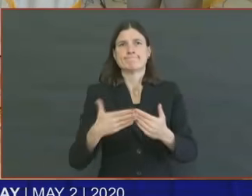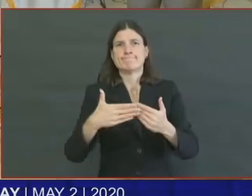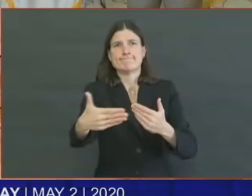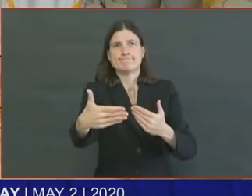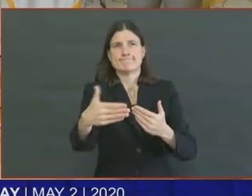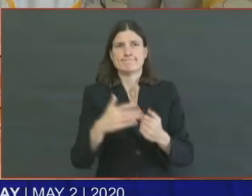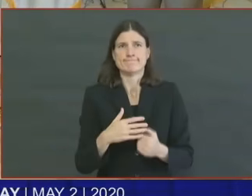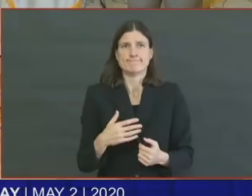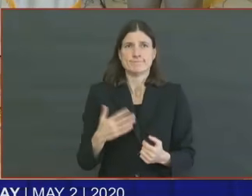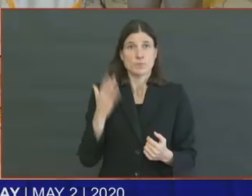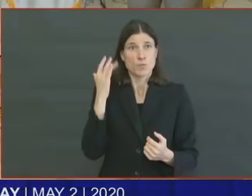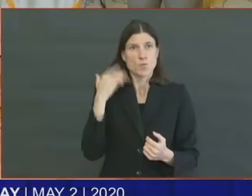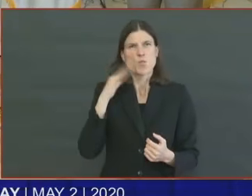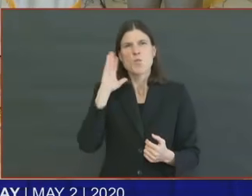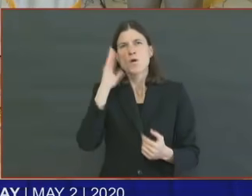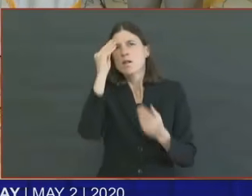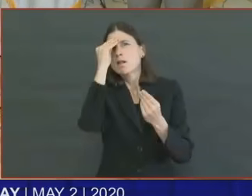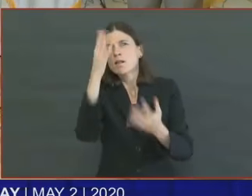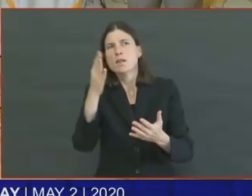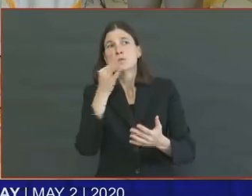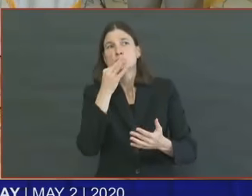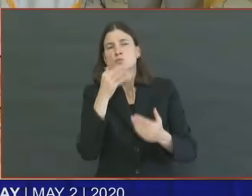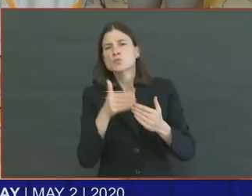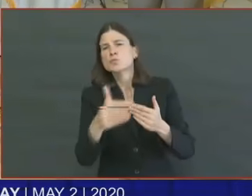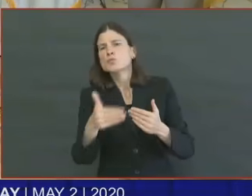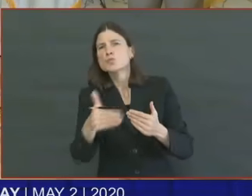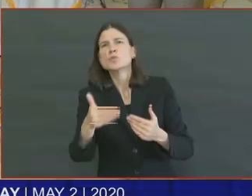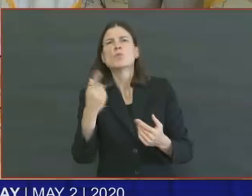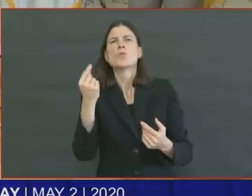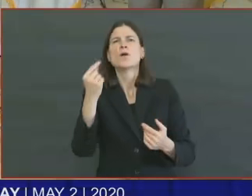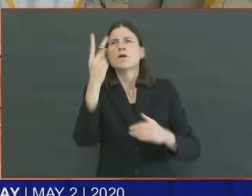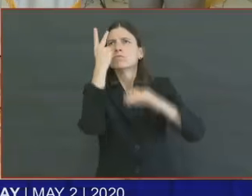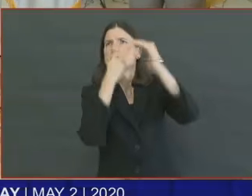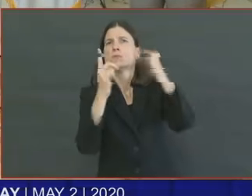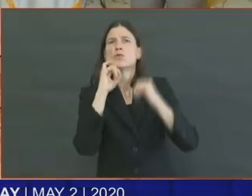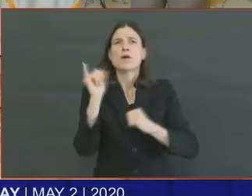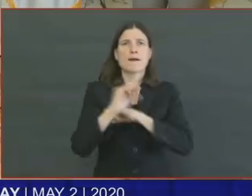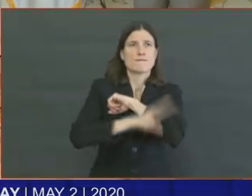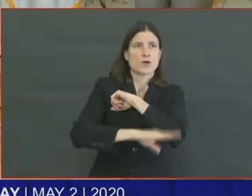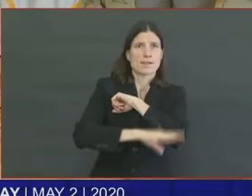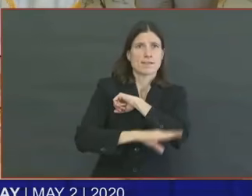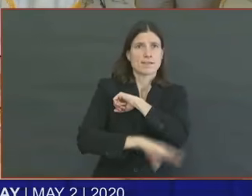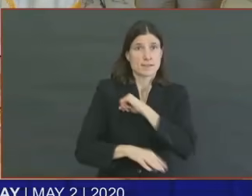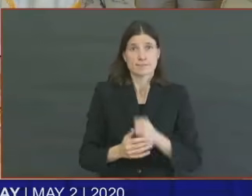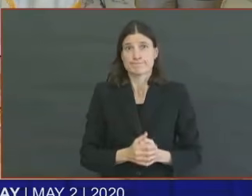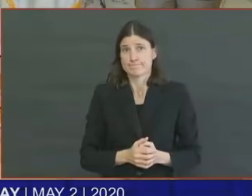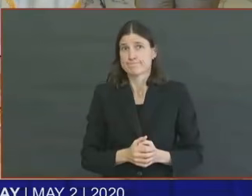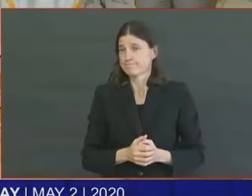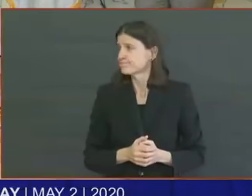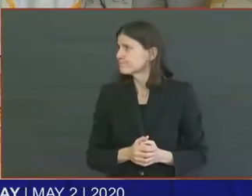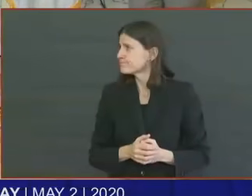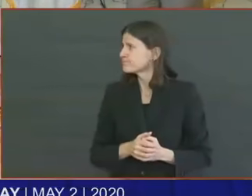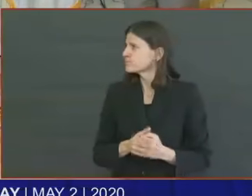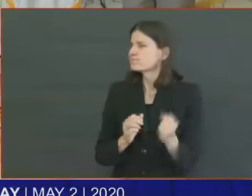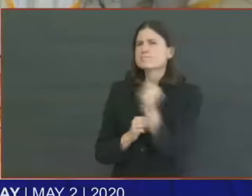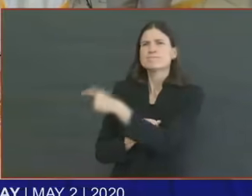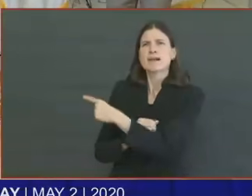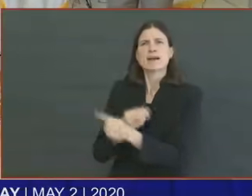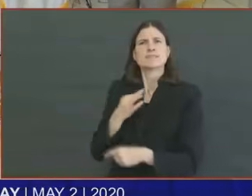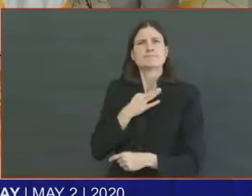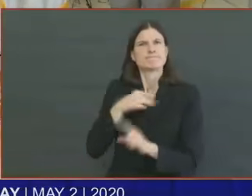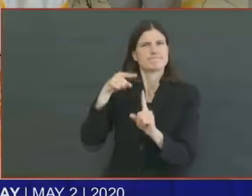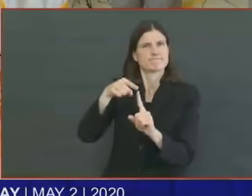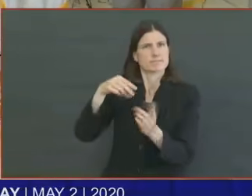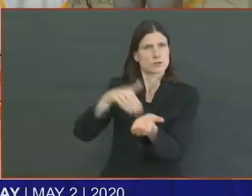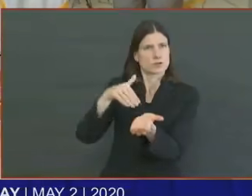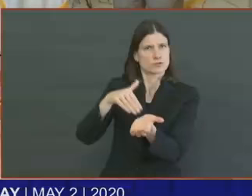premature to say, but we're on it, and we're working hard on it every day. Dr. Alexander Scott, Tanya Signori of the RI Echo